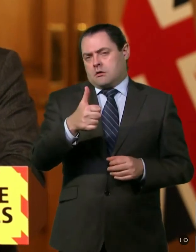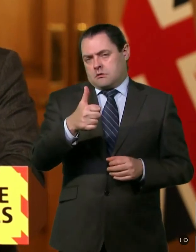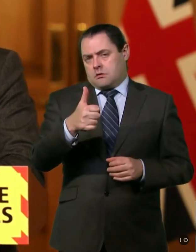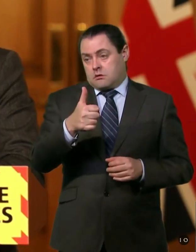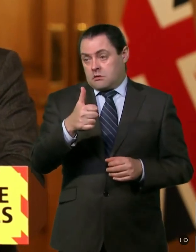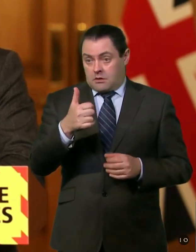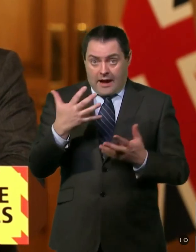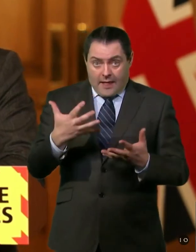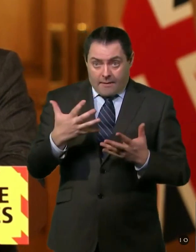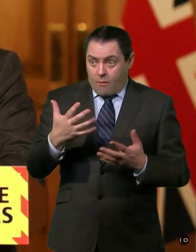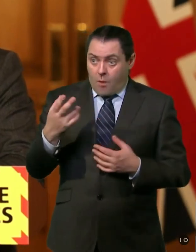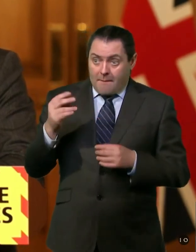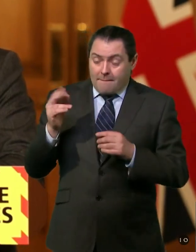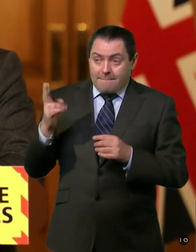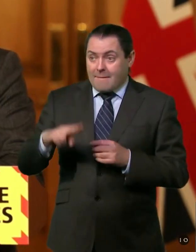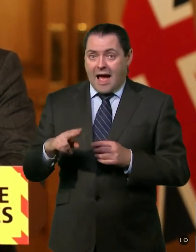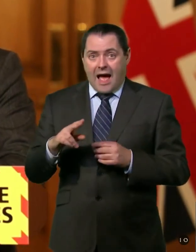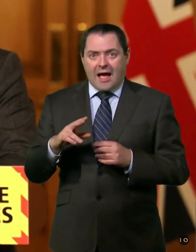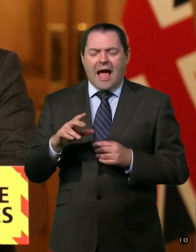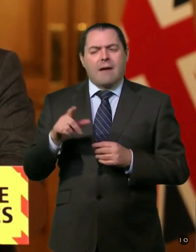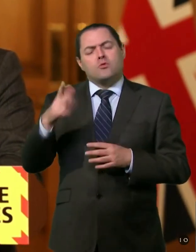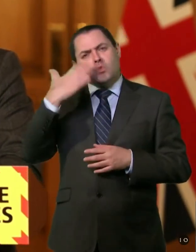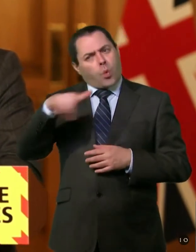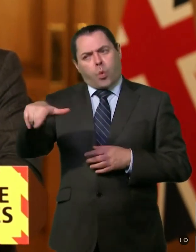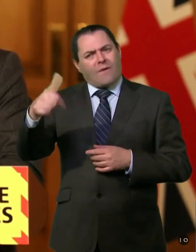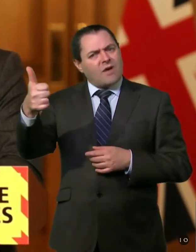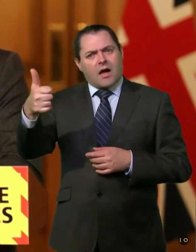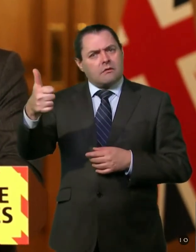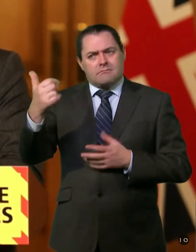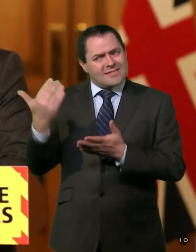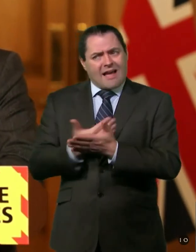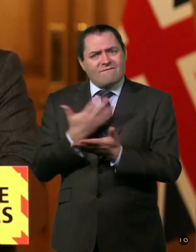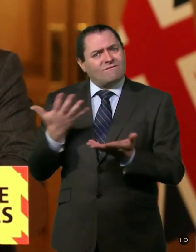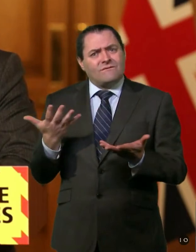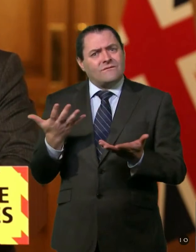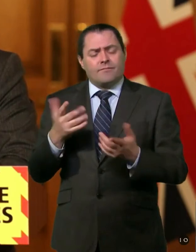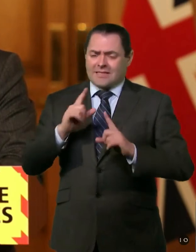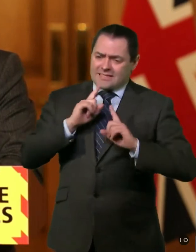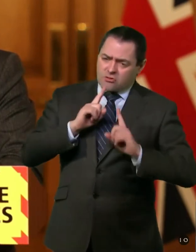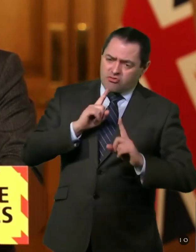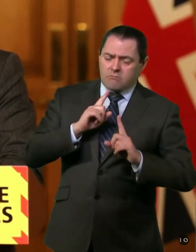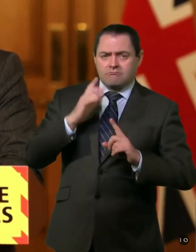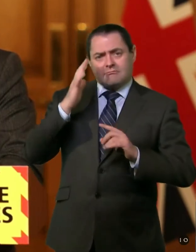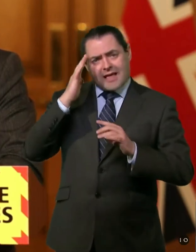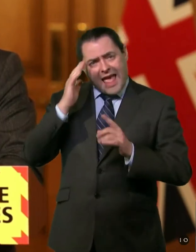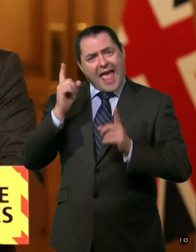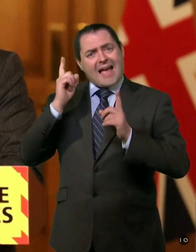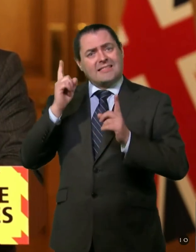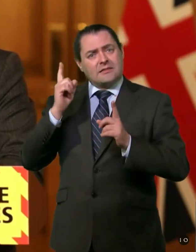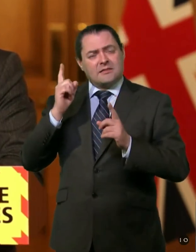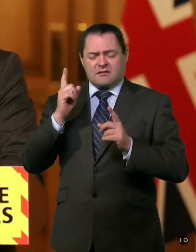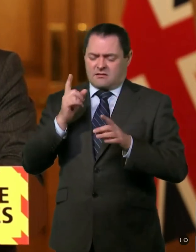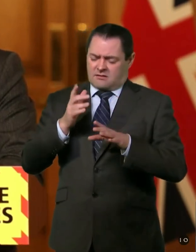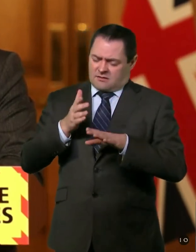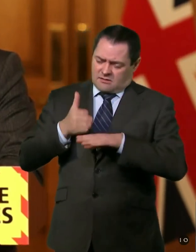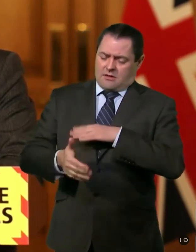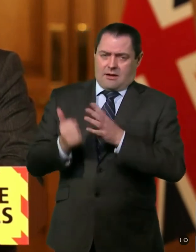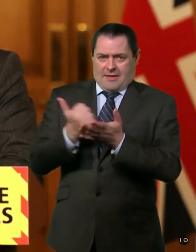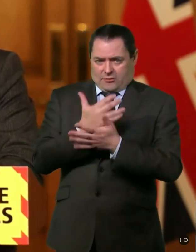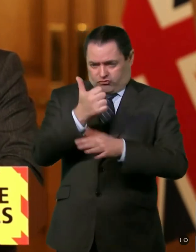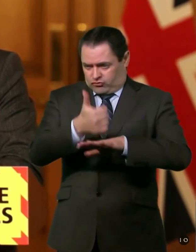schools are unsafe. Teachers and head teachers have worked heroically to make sure that they are safe, they are